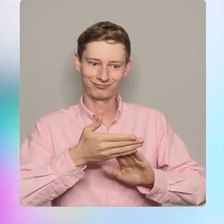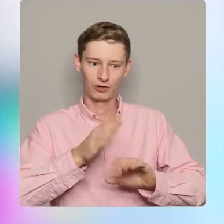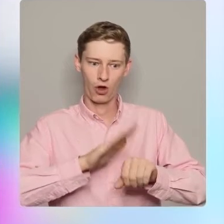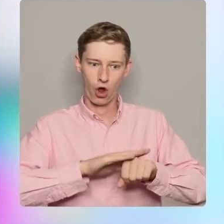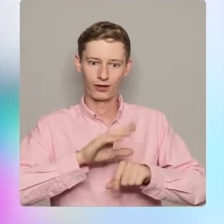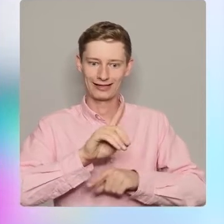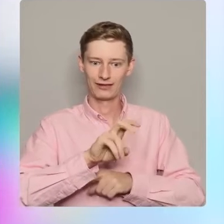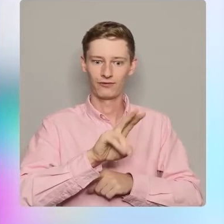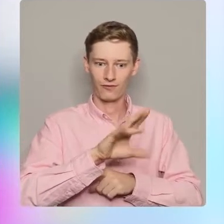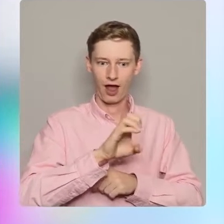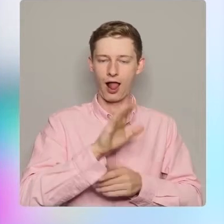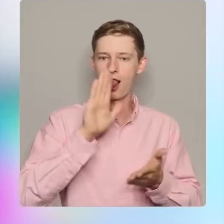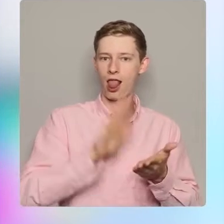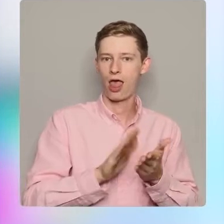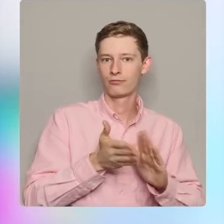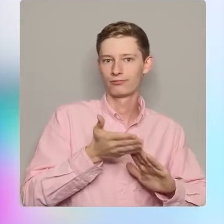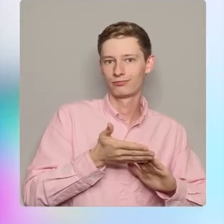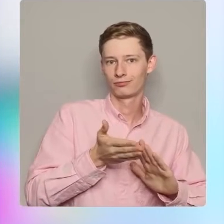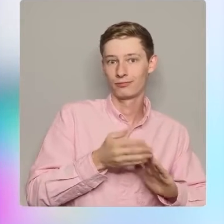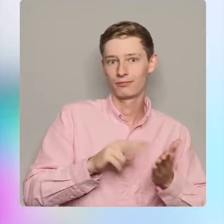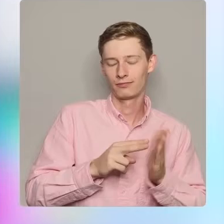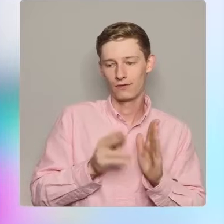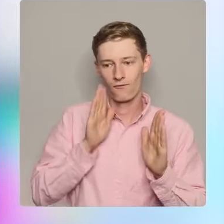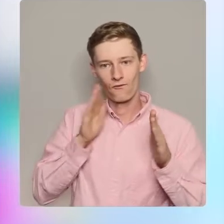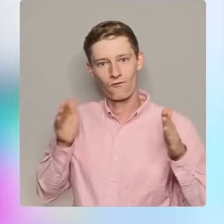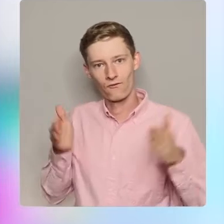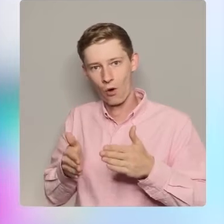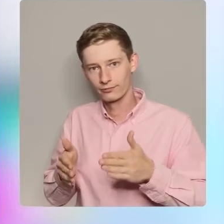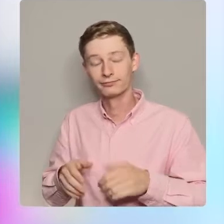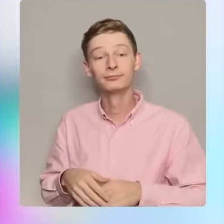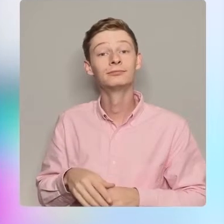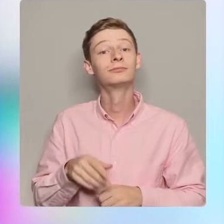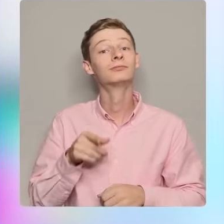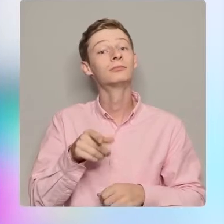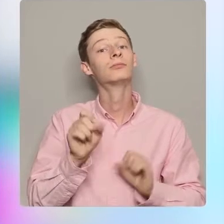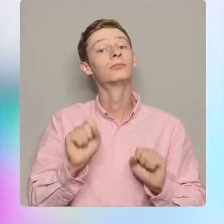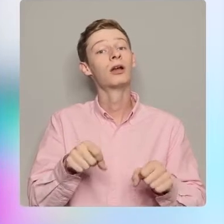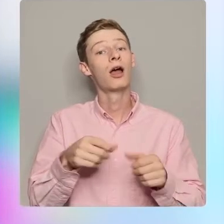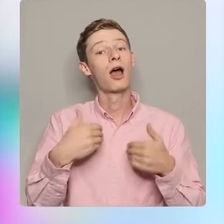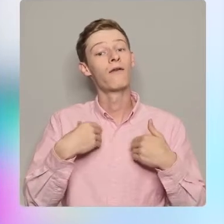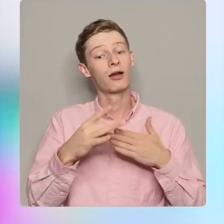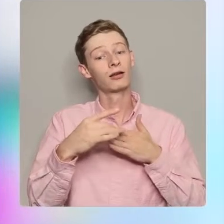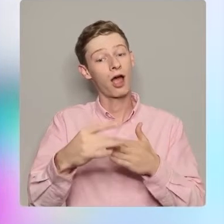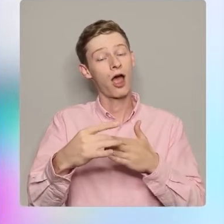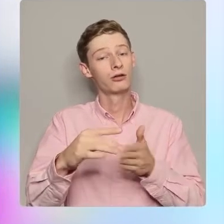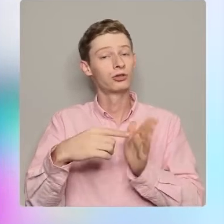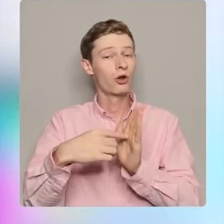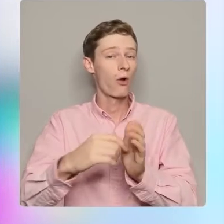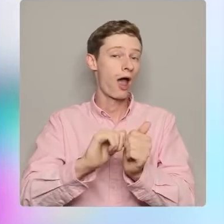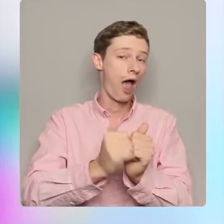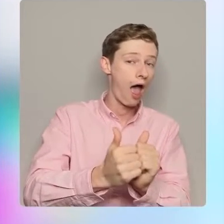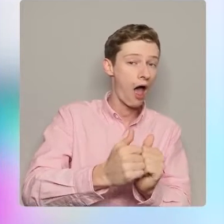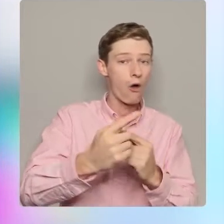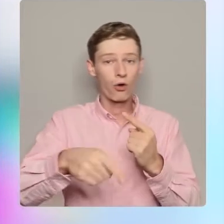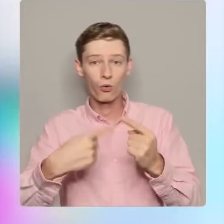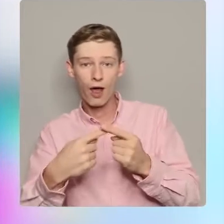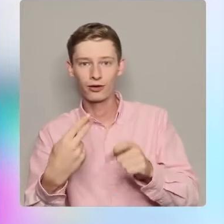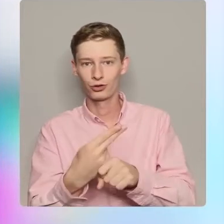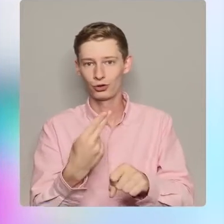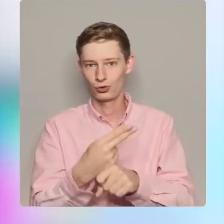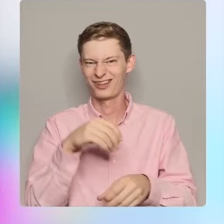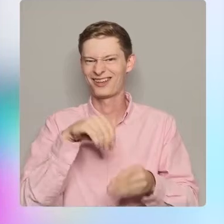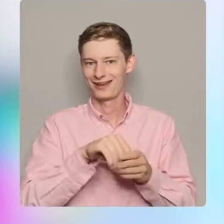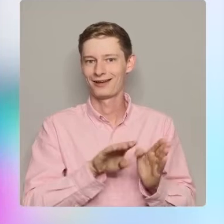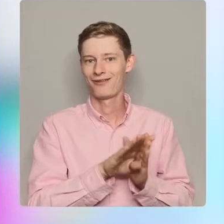In Developer Hub 3.0, you can feel more confident that you're getting a clean read when doing performance analysis due to a reduction in